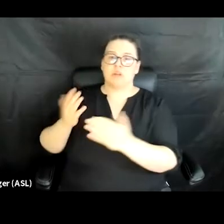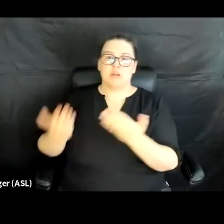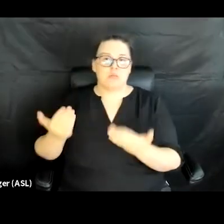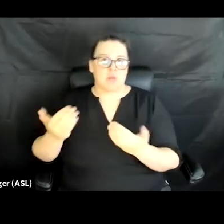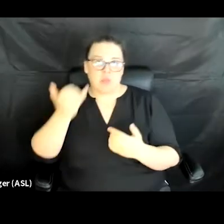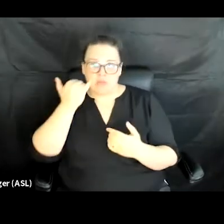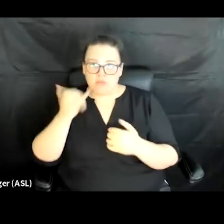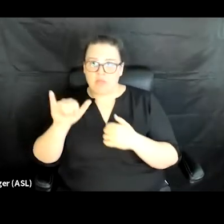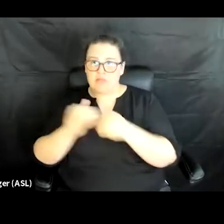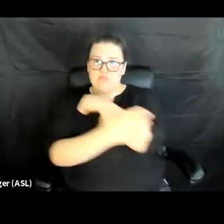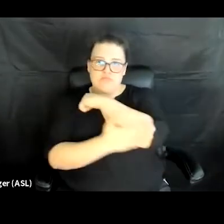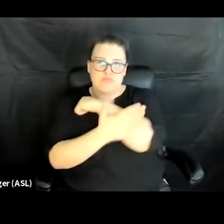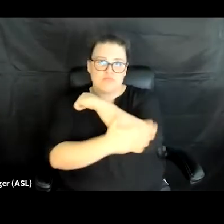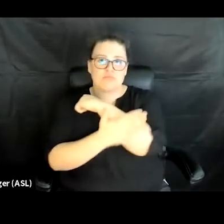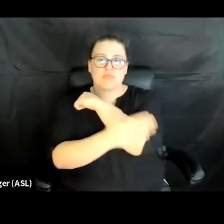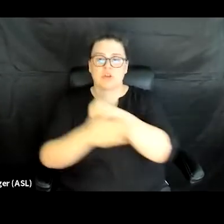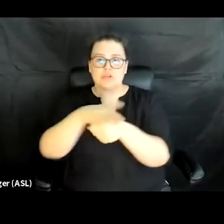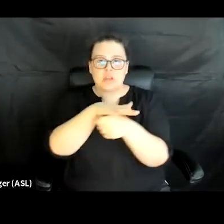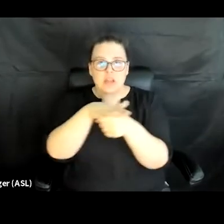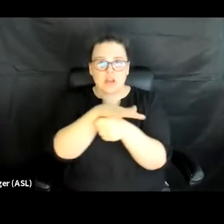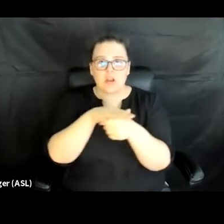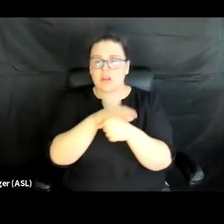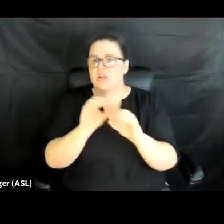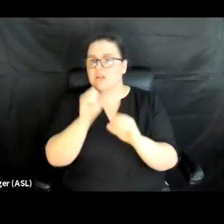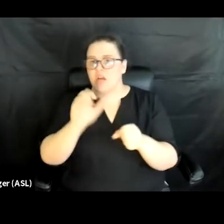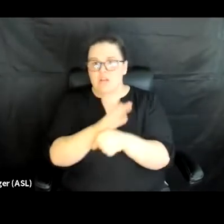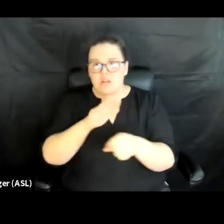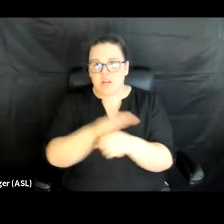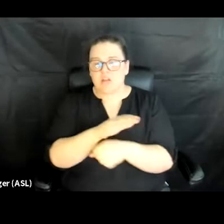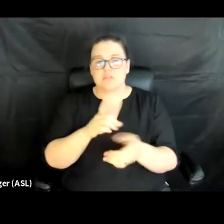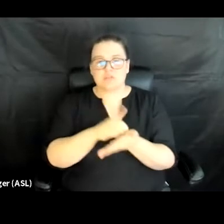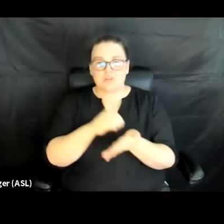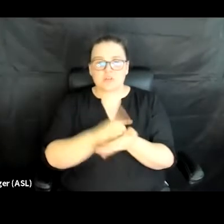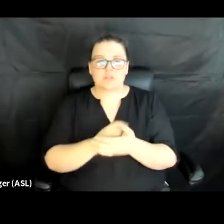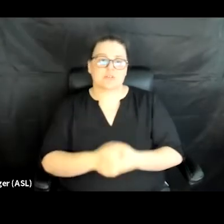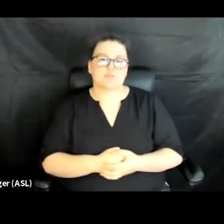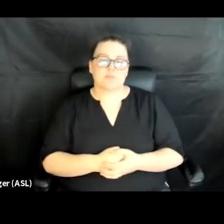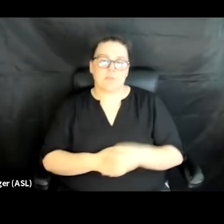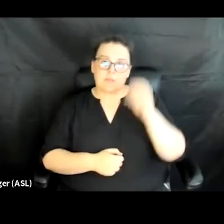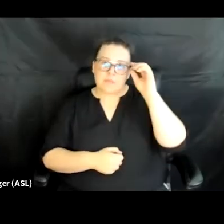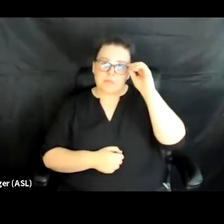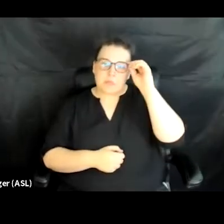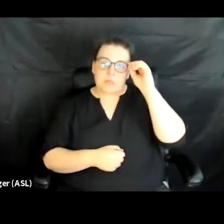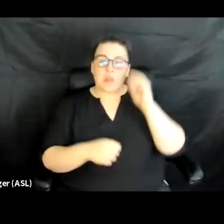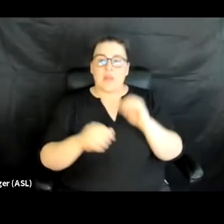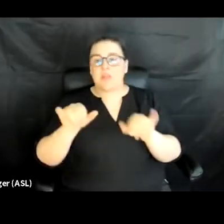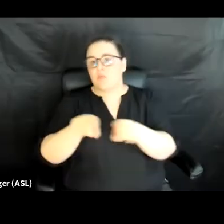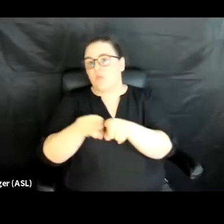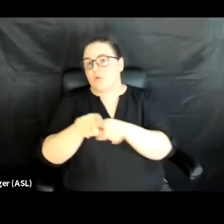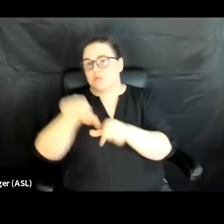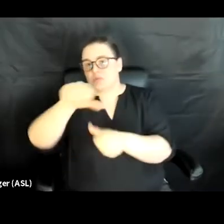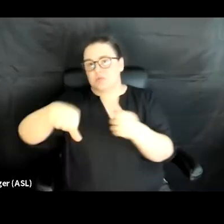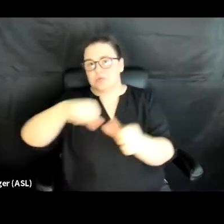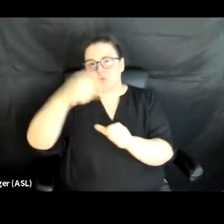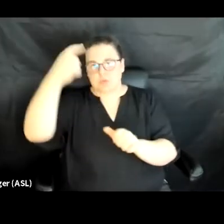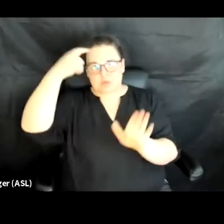rural areas as being potentially one of those. Lack of awareness of where to go for services, and perceived social stigma when it comes to